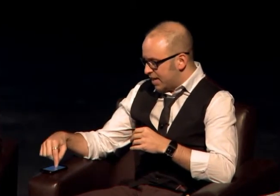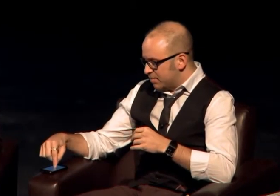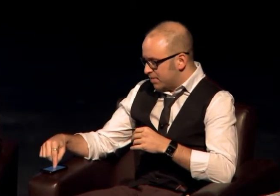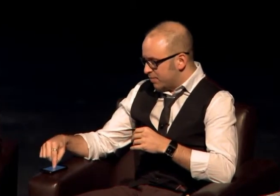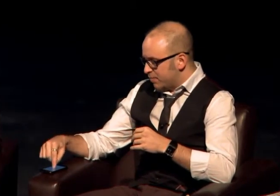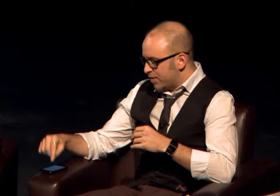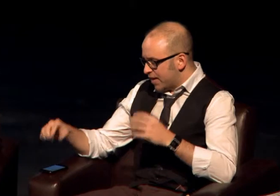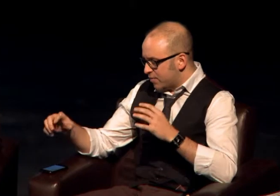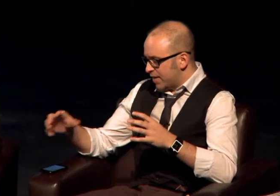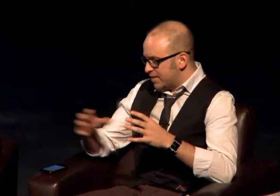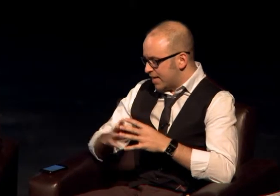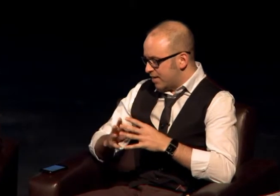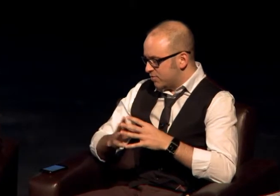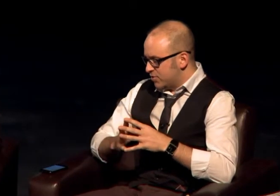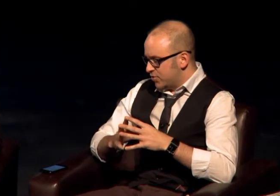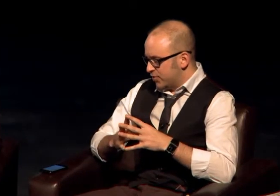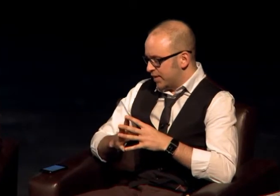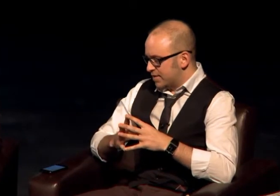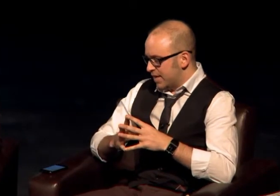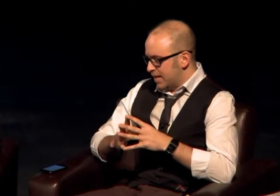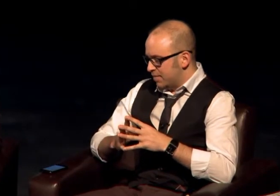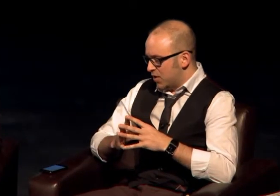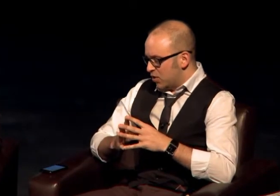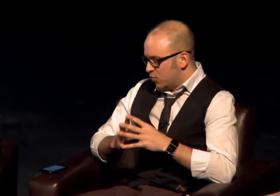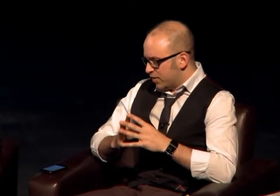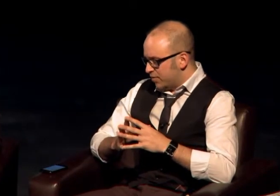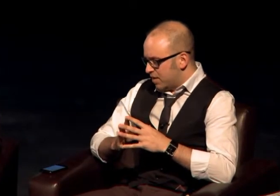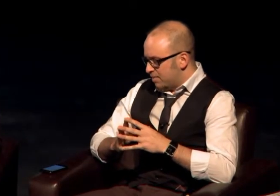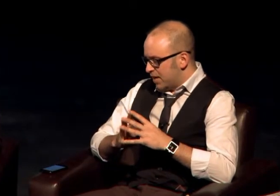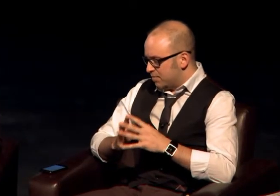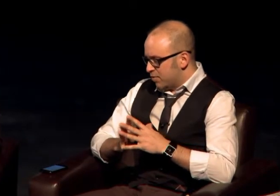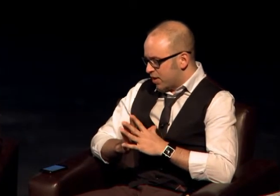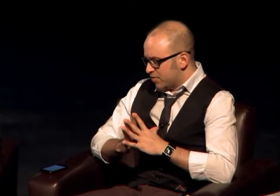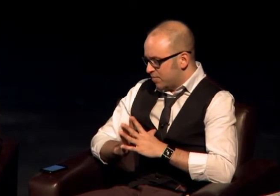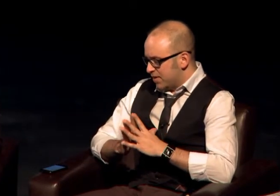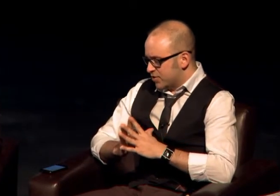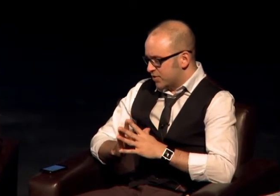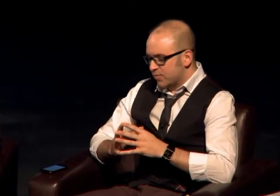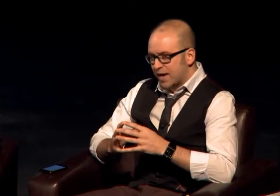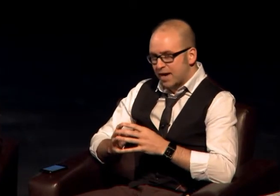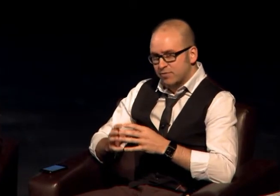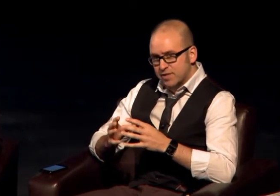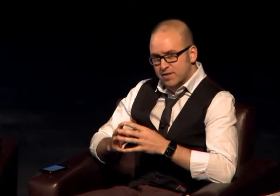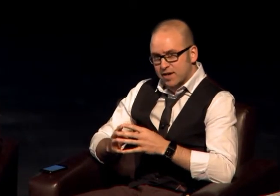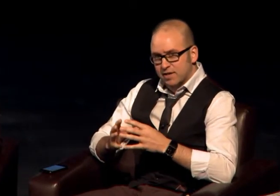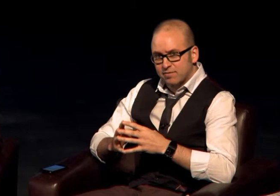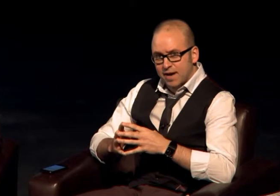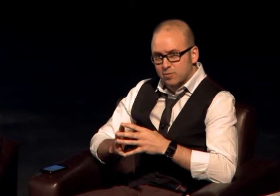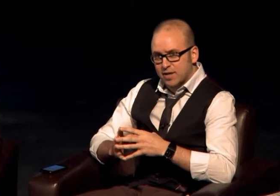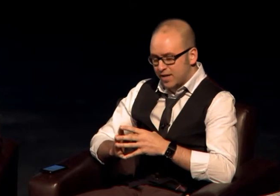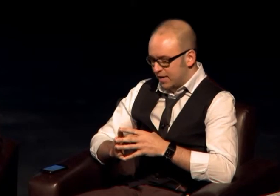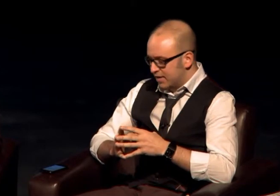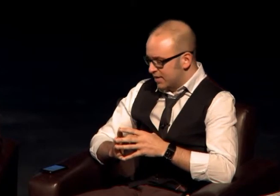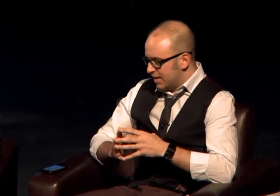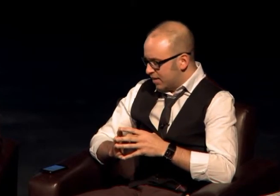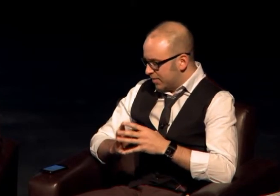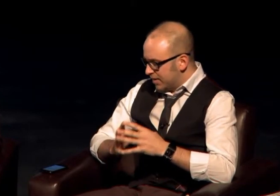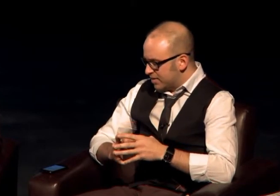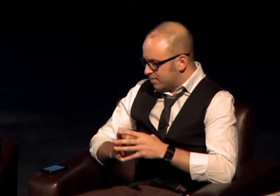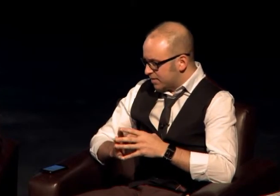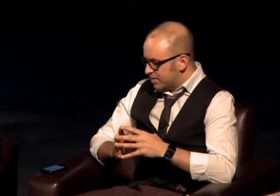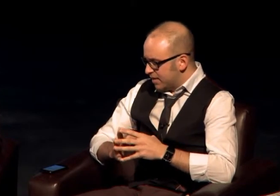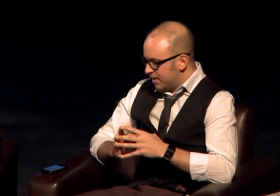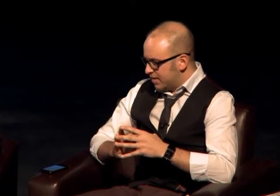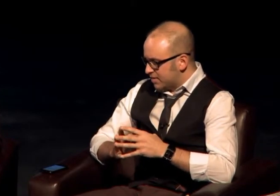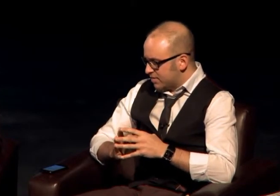then getting right down to it, one of the main preoccupations that we have when designing and fabricating